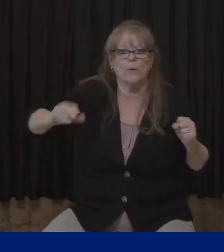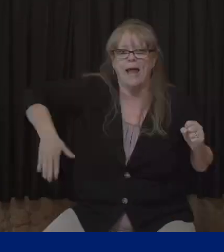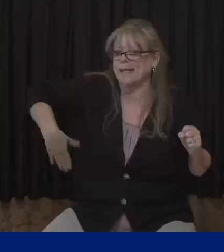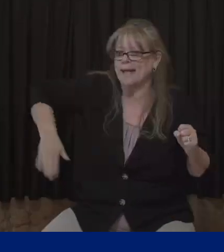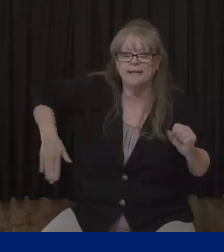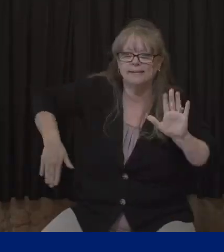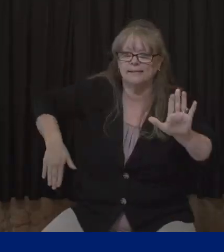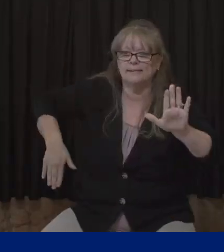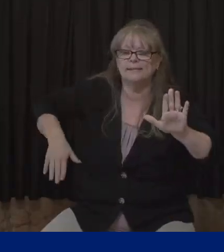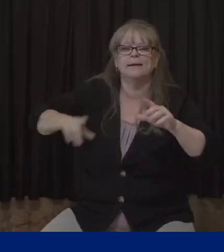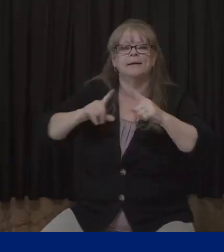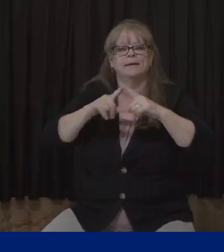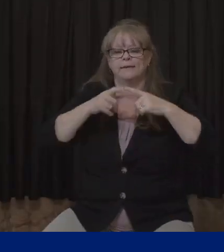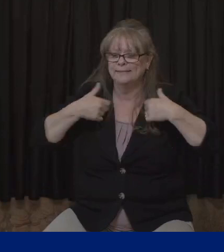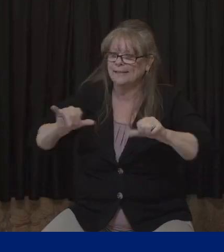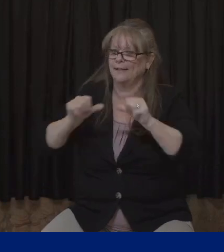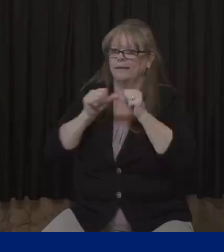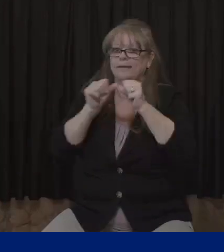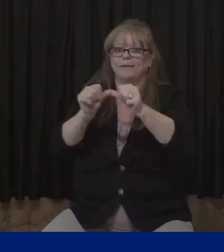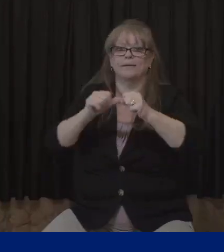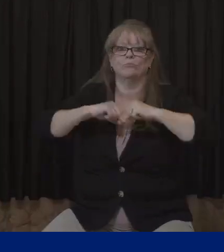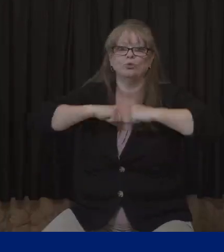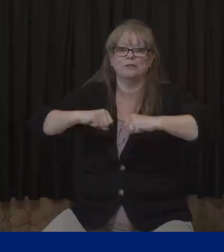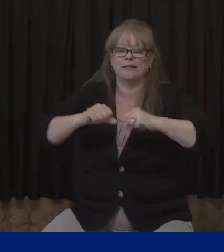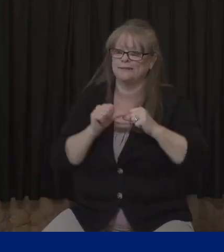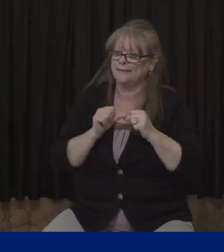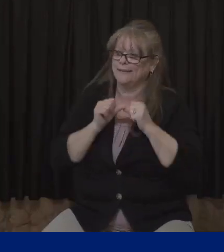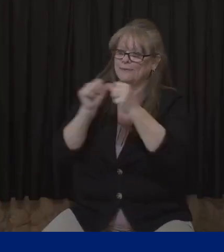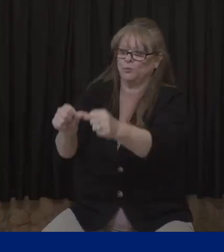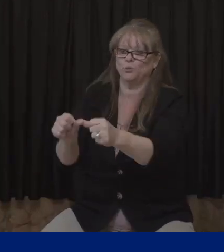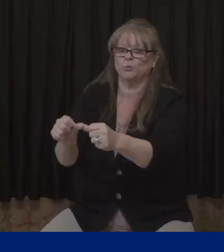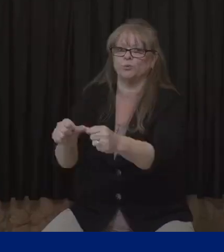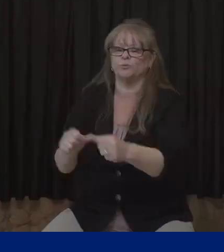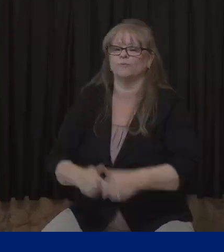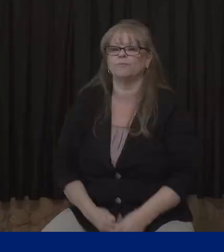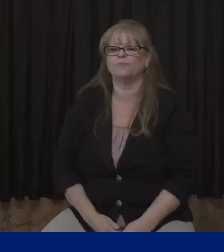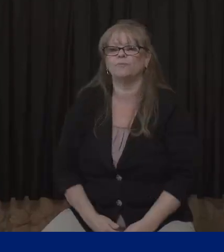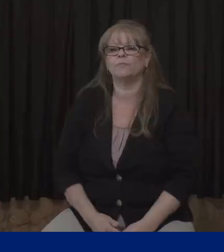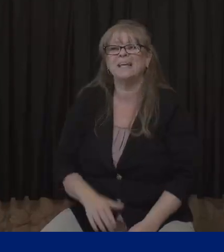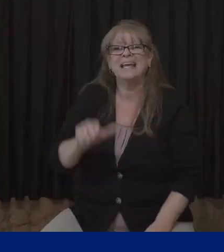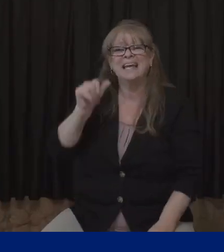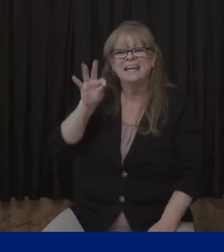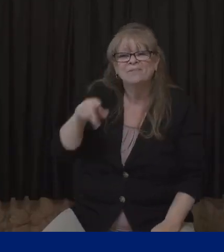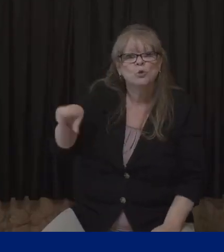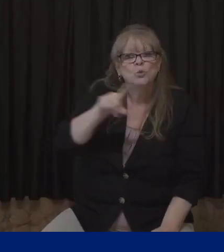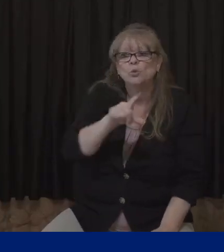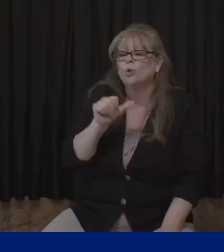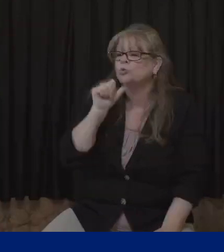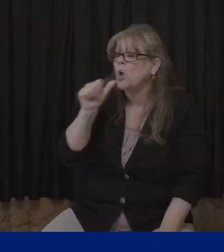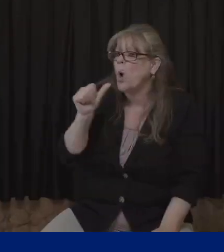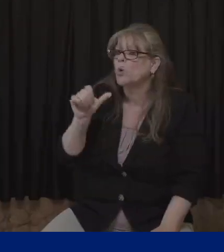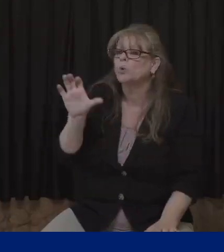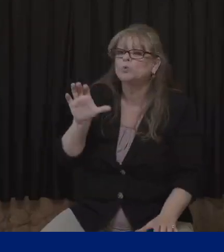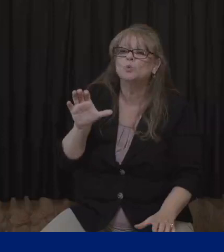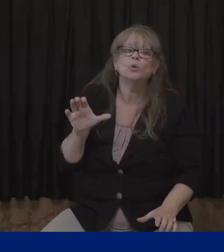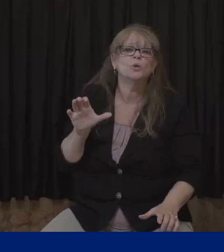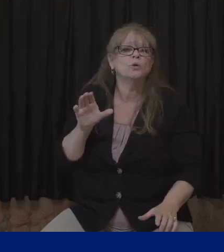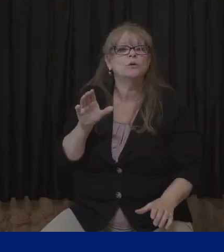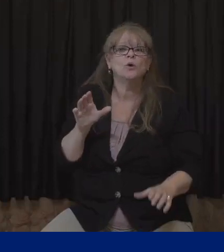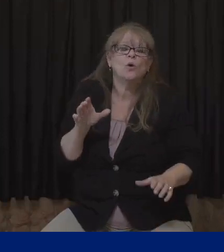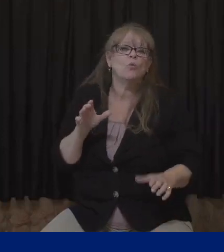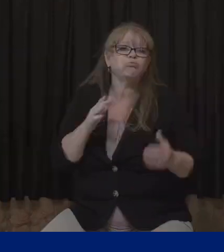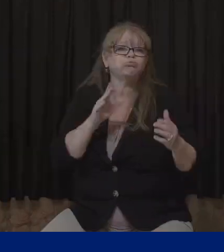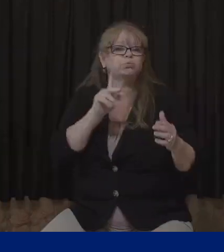yourself and others. And if folks don't practice personal responsibility, the rate of positive cases and hospitalizations and